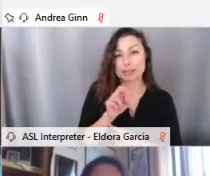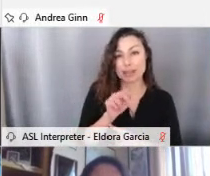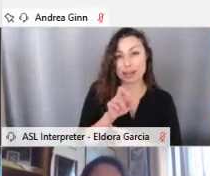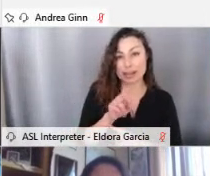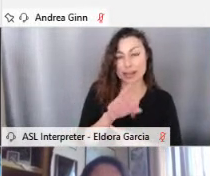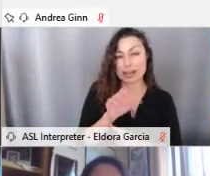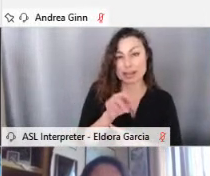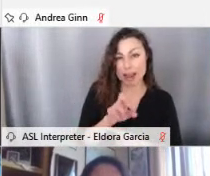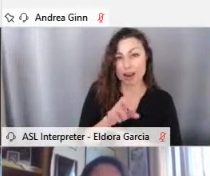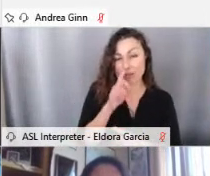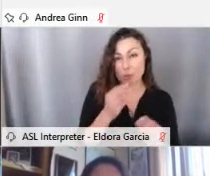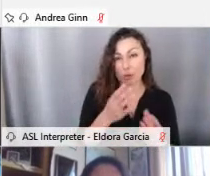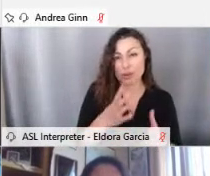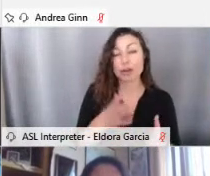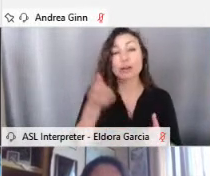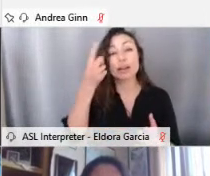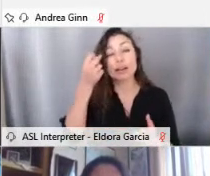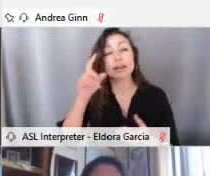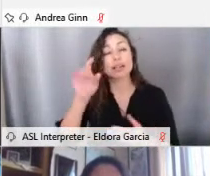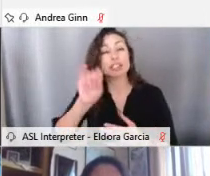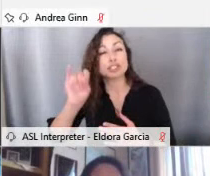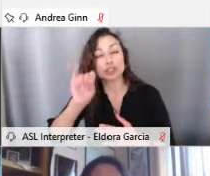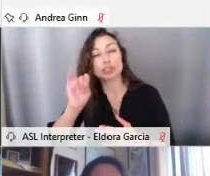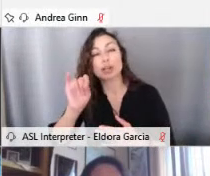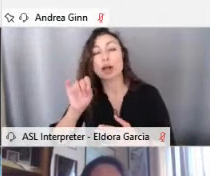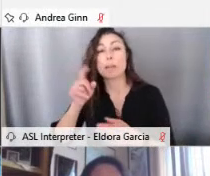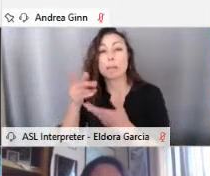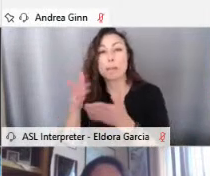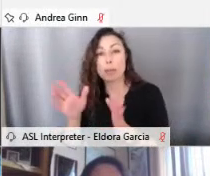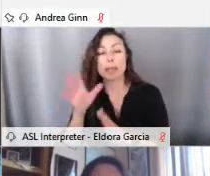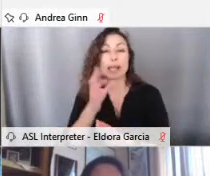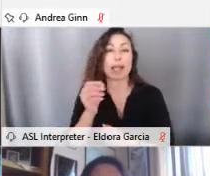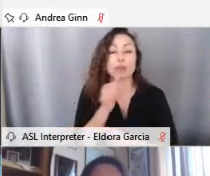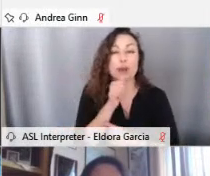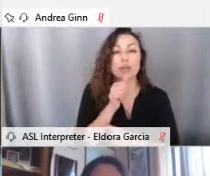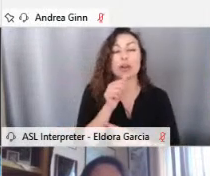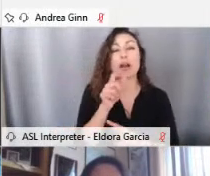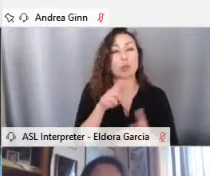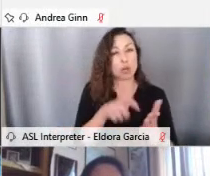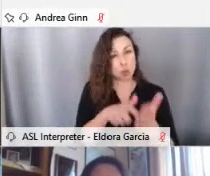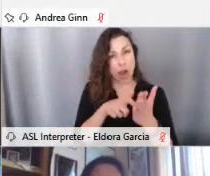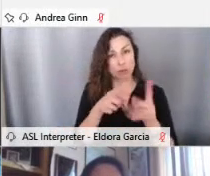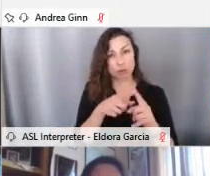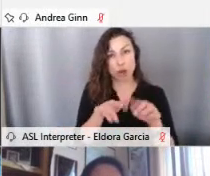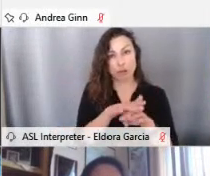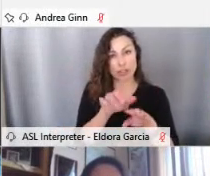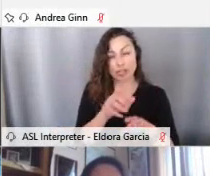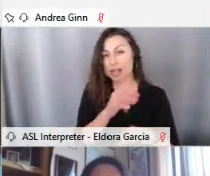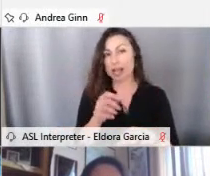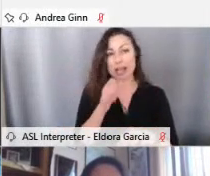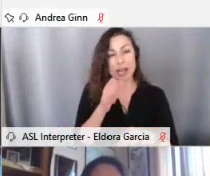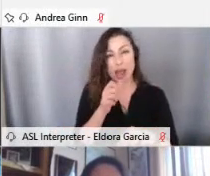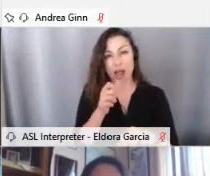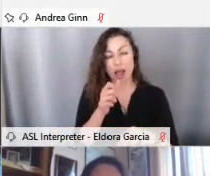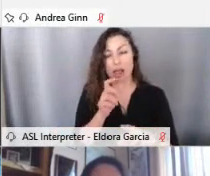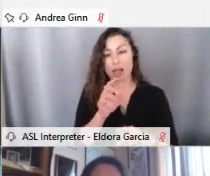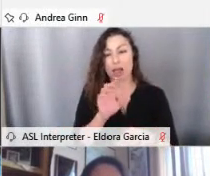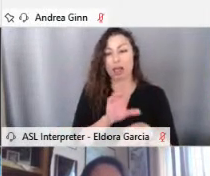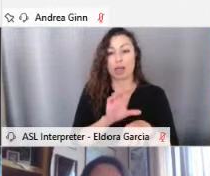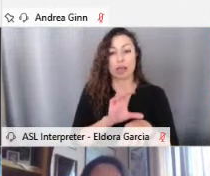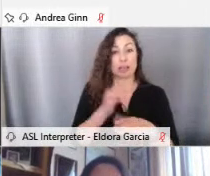So insurance companies, public and private, are required to cover the tests and not pass those charges on